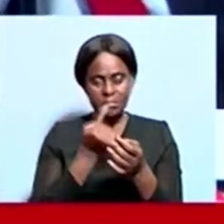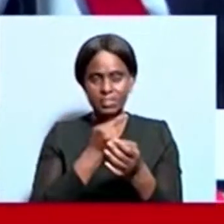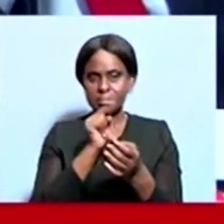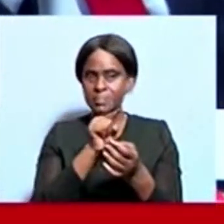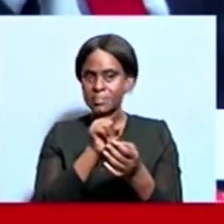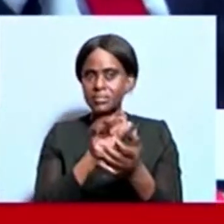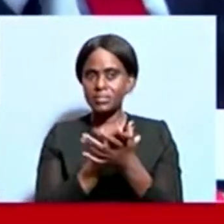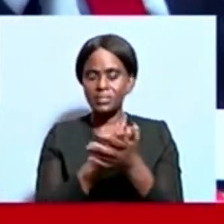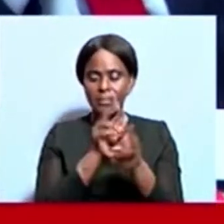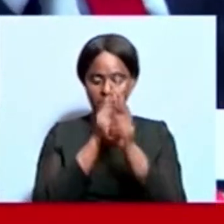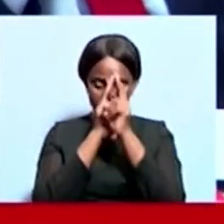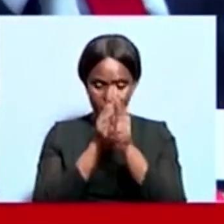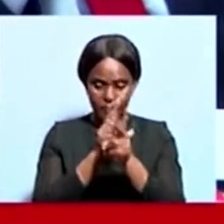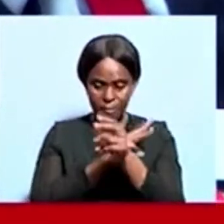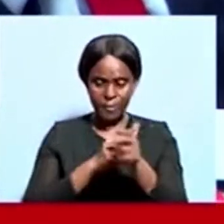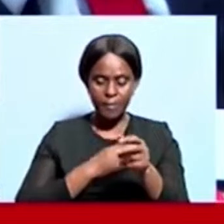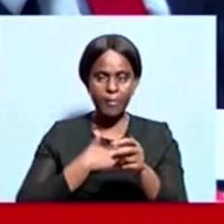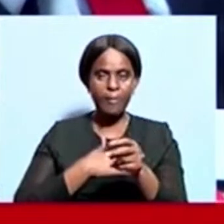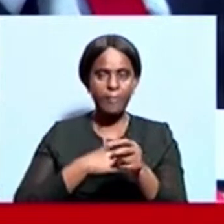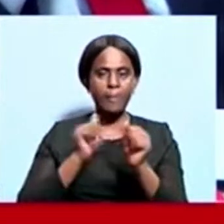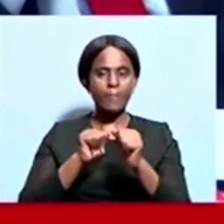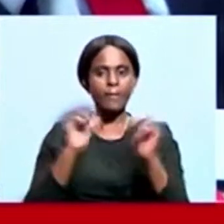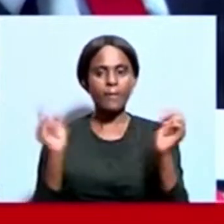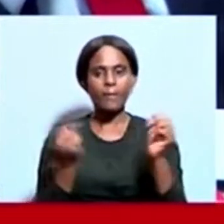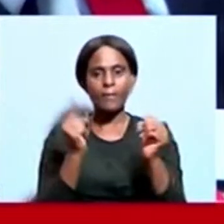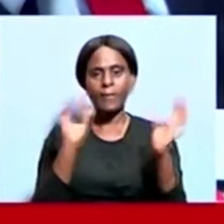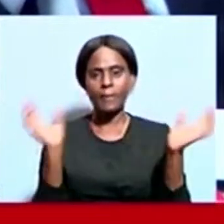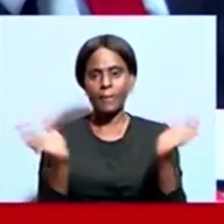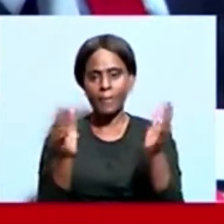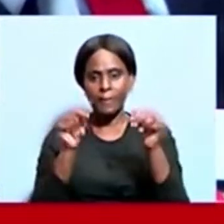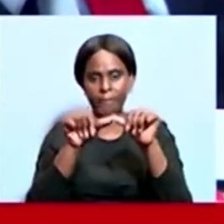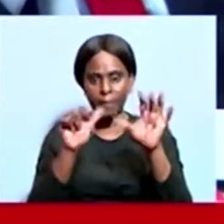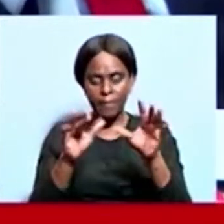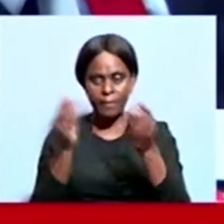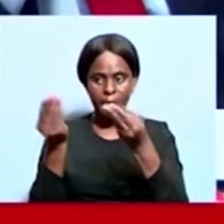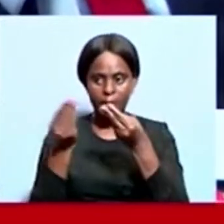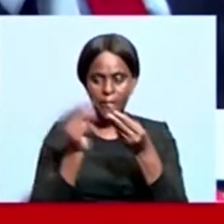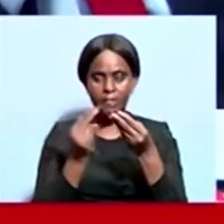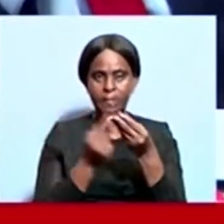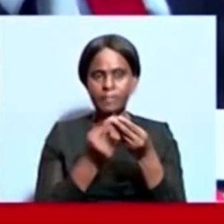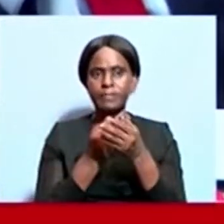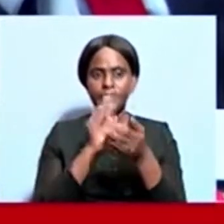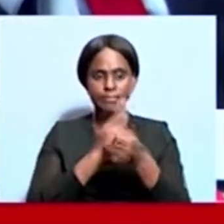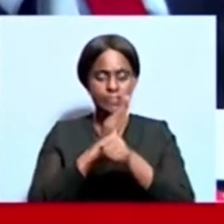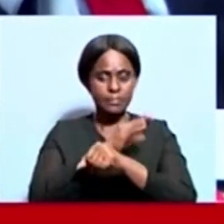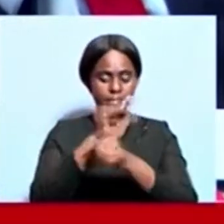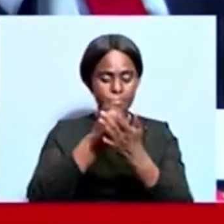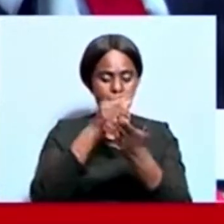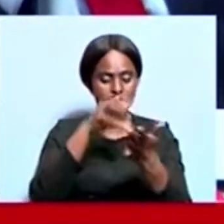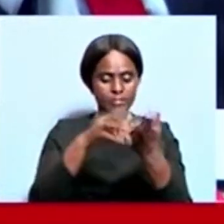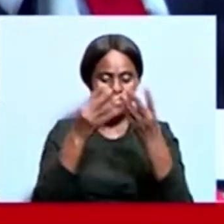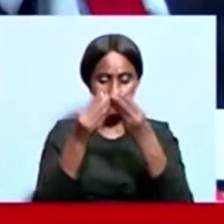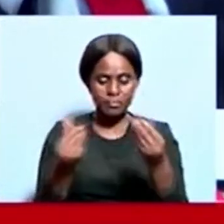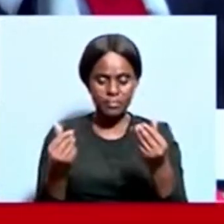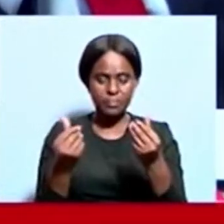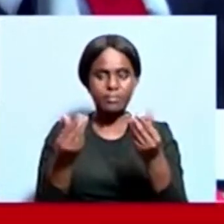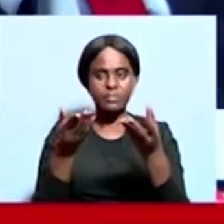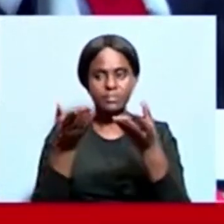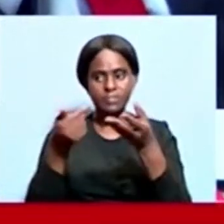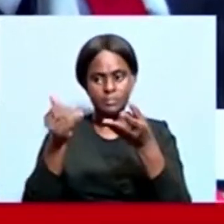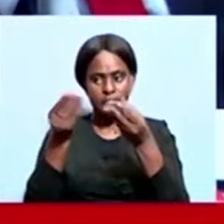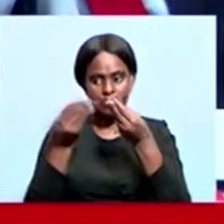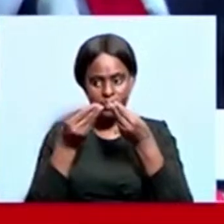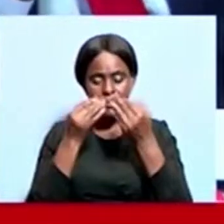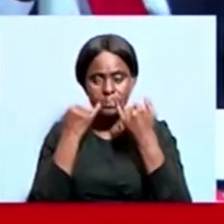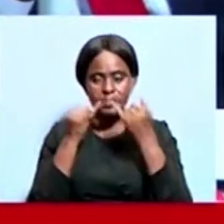one, honorable members bear, we can only encourage the auditors to get us once the case is disposed of.